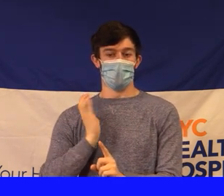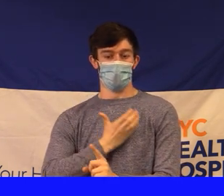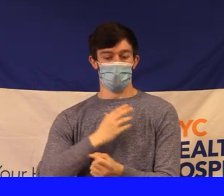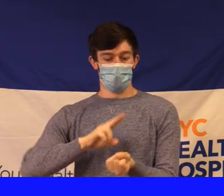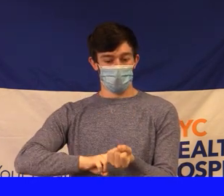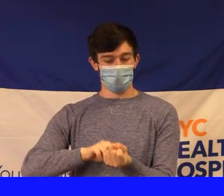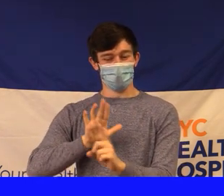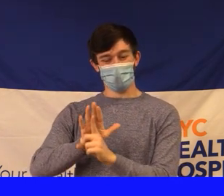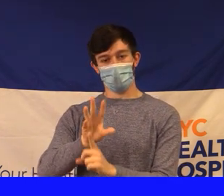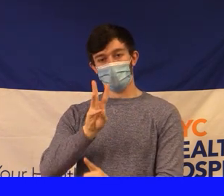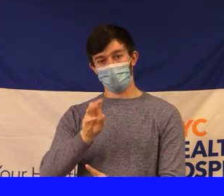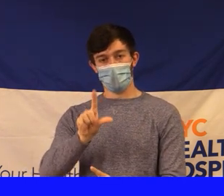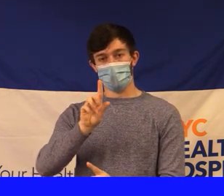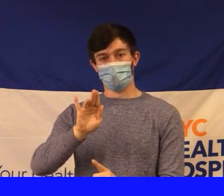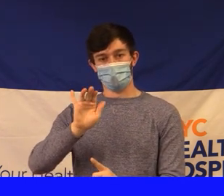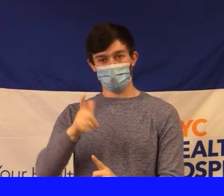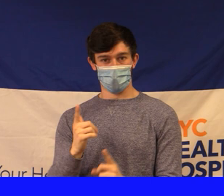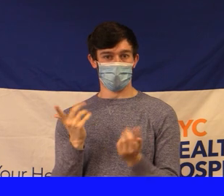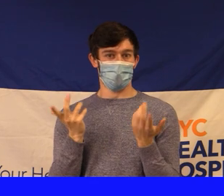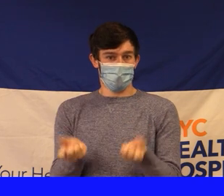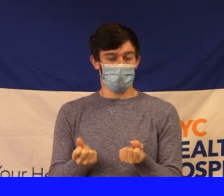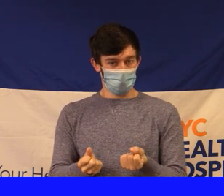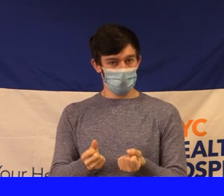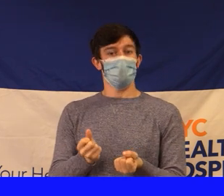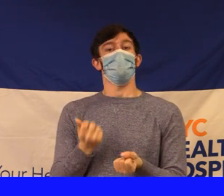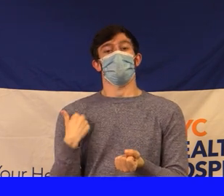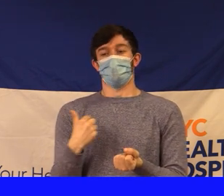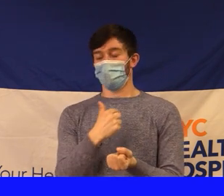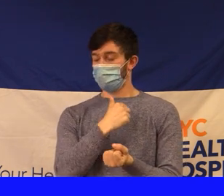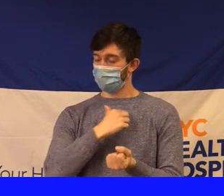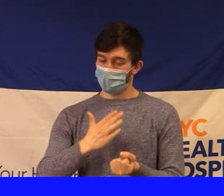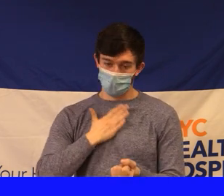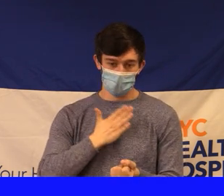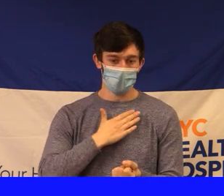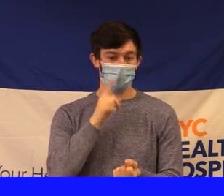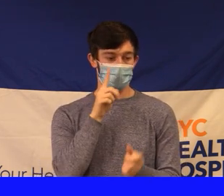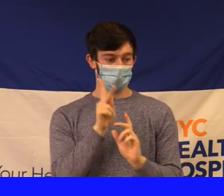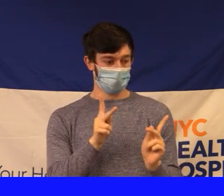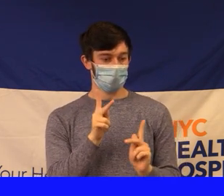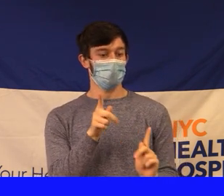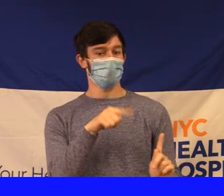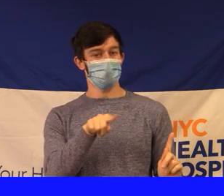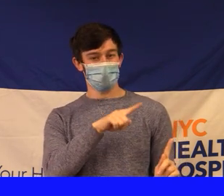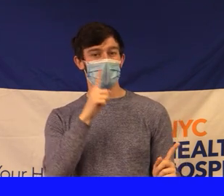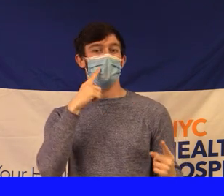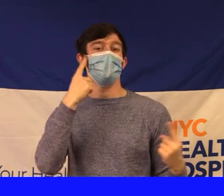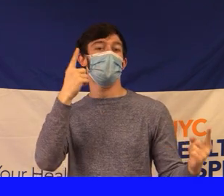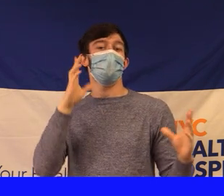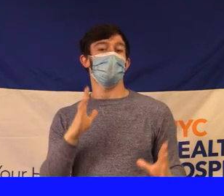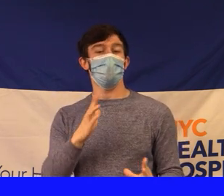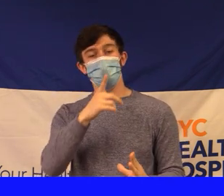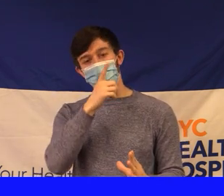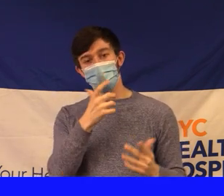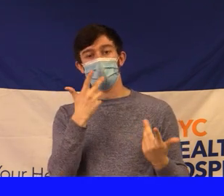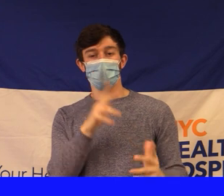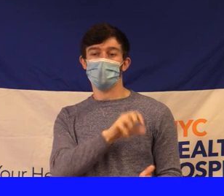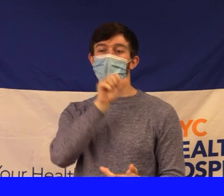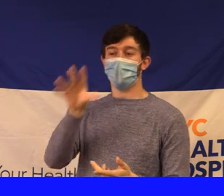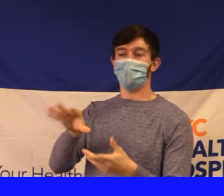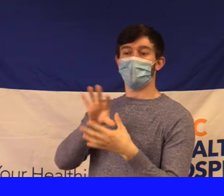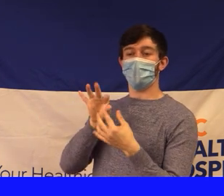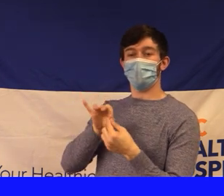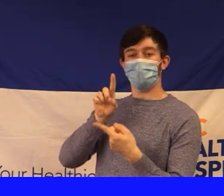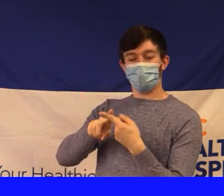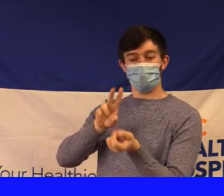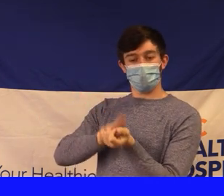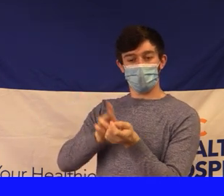for the key celebrities that have taken their time to really send messages to our nurse leaders to really focus on